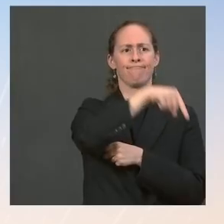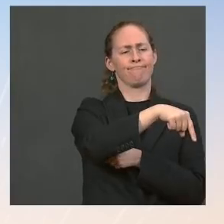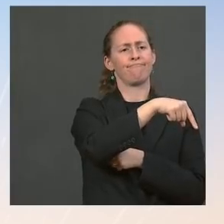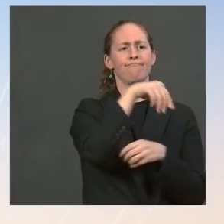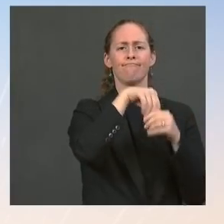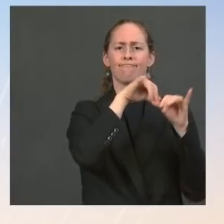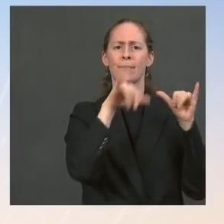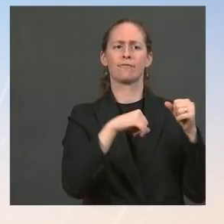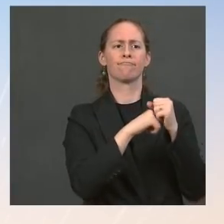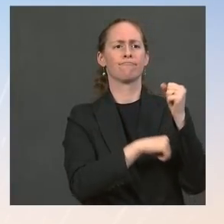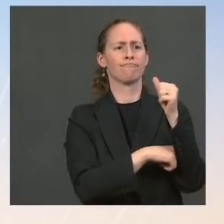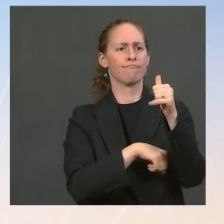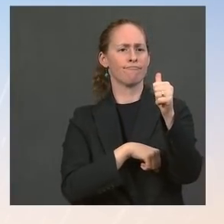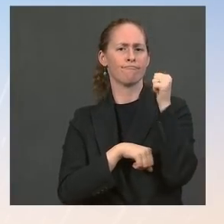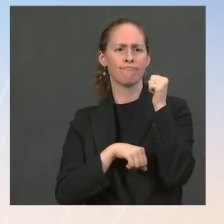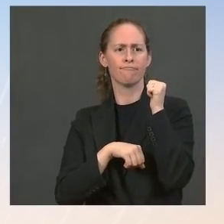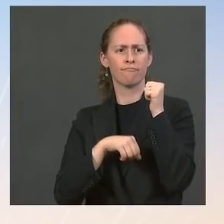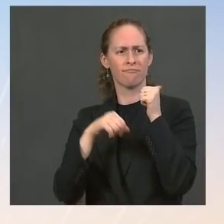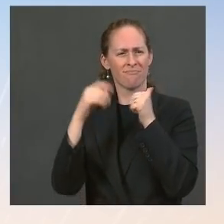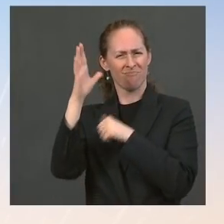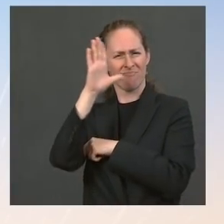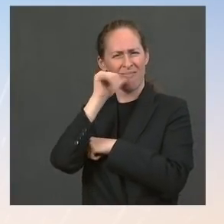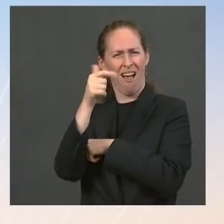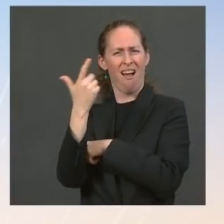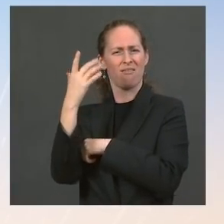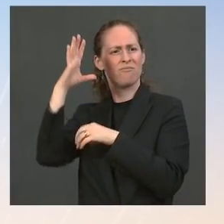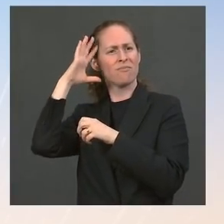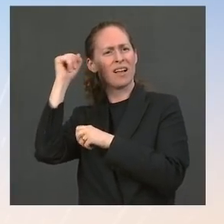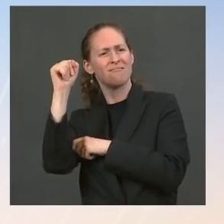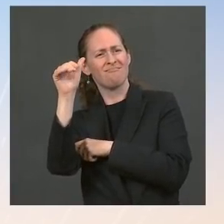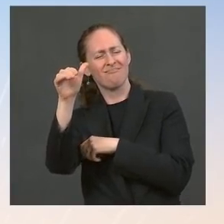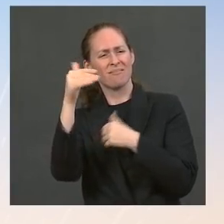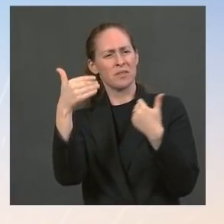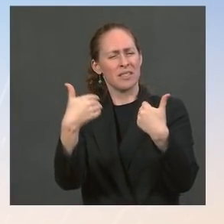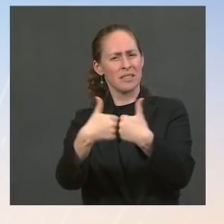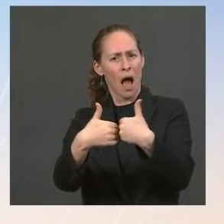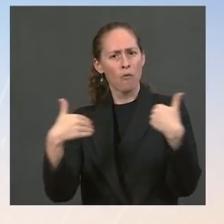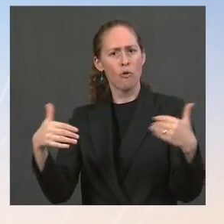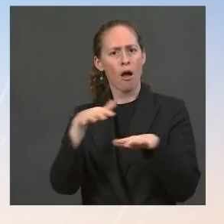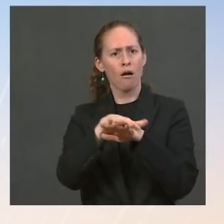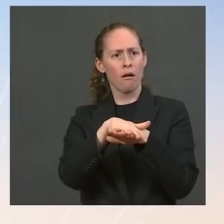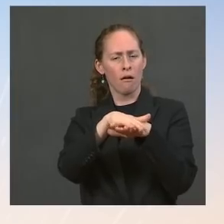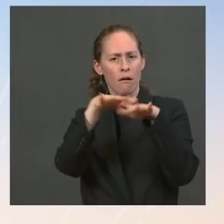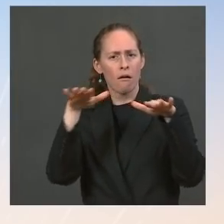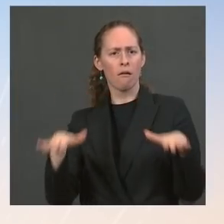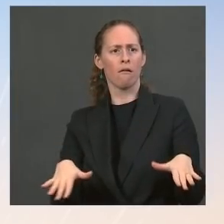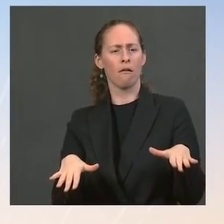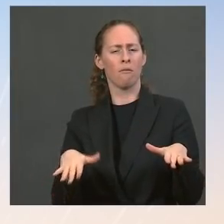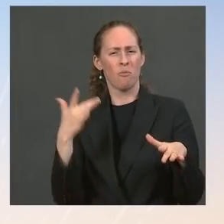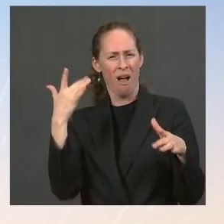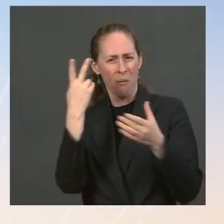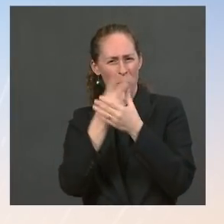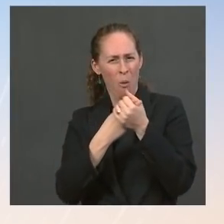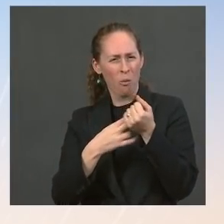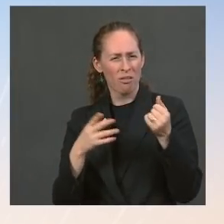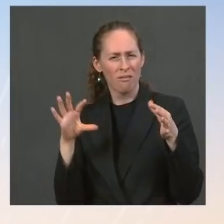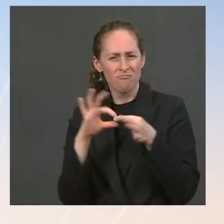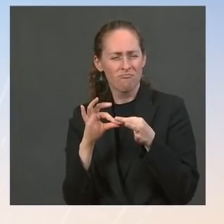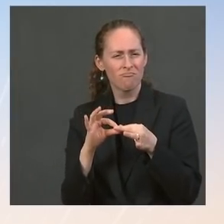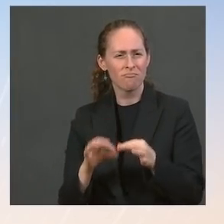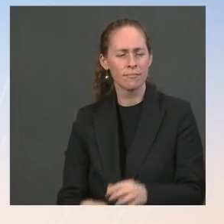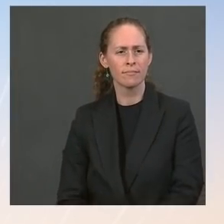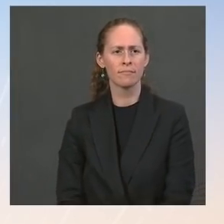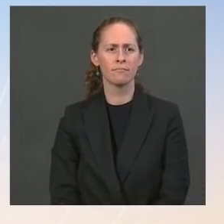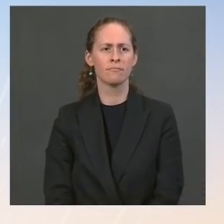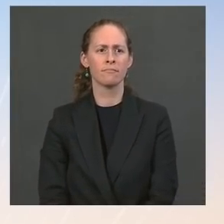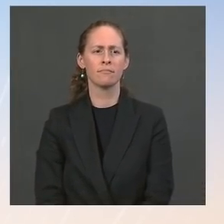doesn't the president ask them to treat them separately? Well, I think To treat the two bills separately? the president